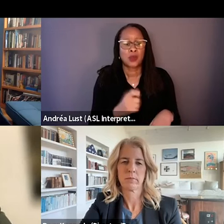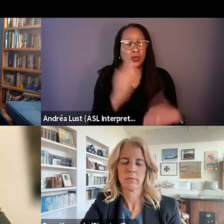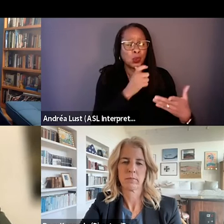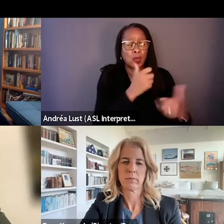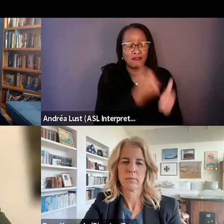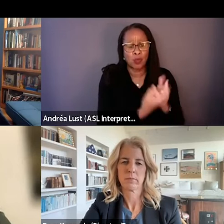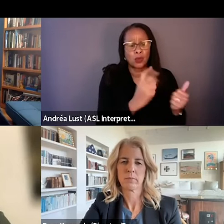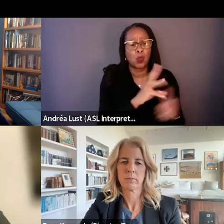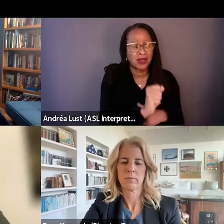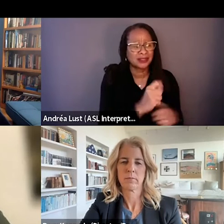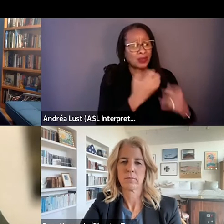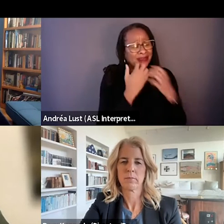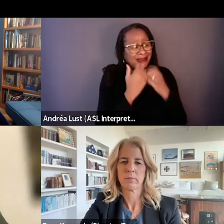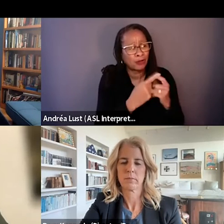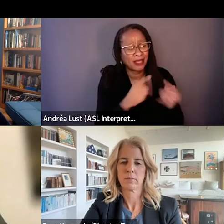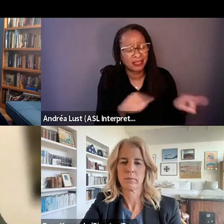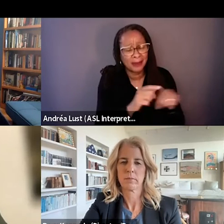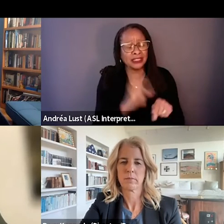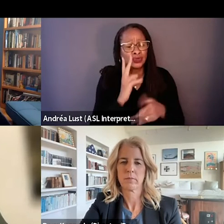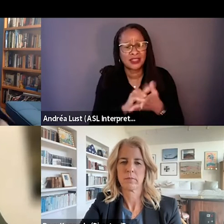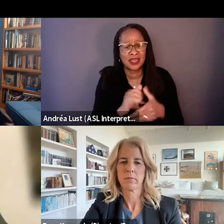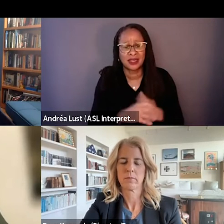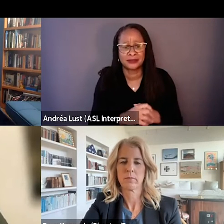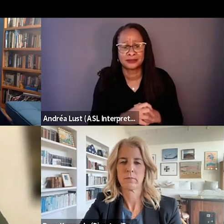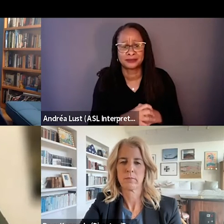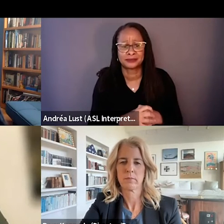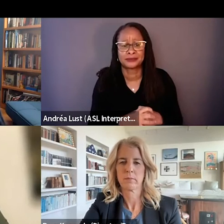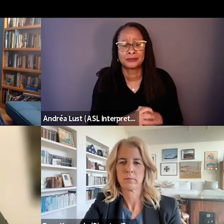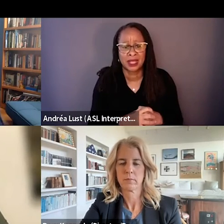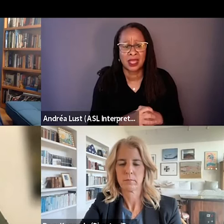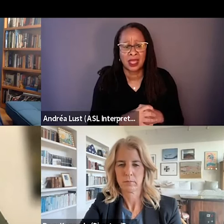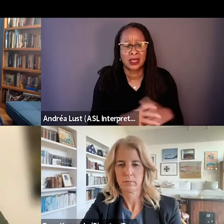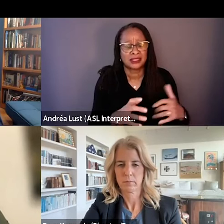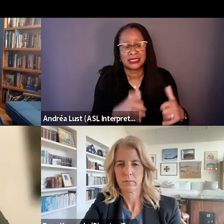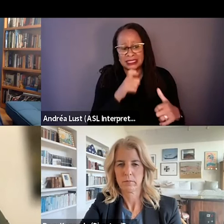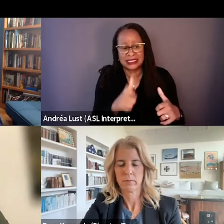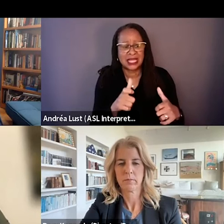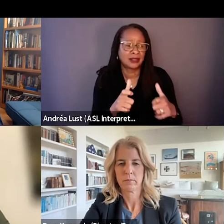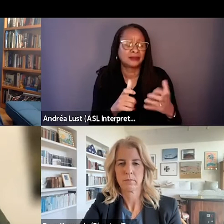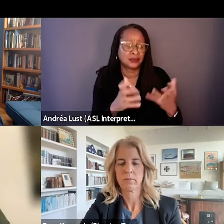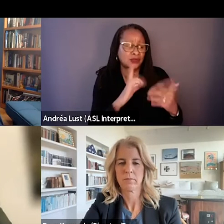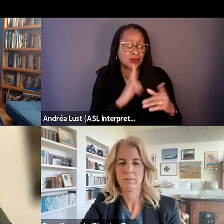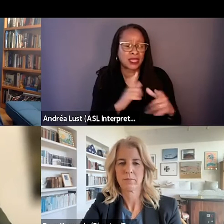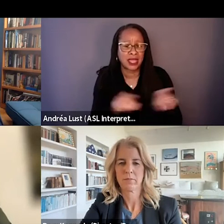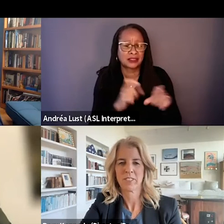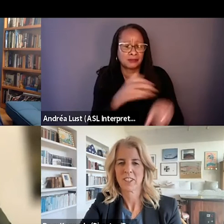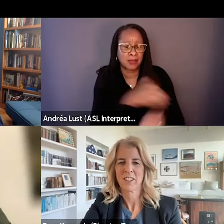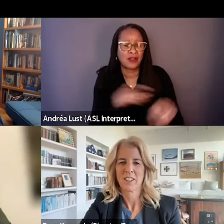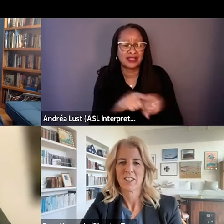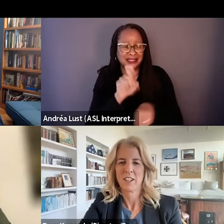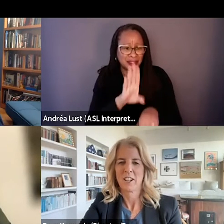then to see that, I think it was so much, it was exactly as powerful as it needed to be. It was really moving.